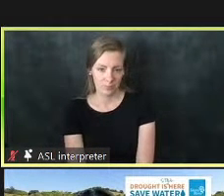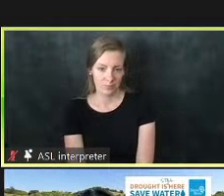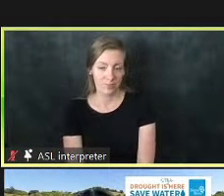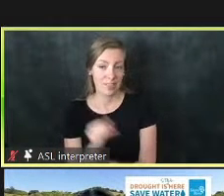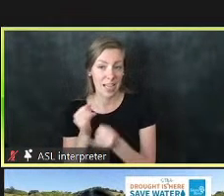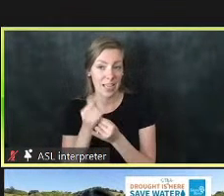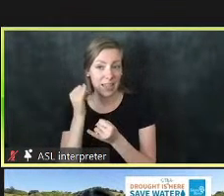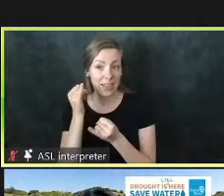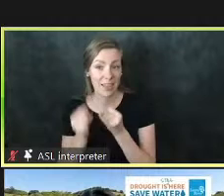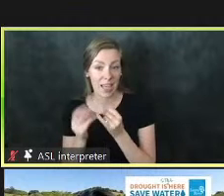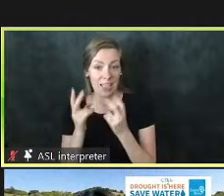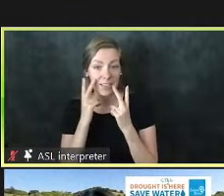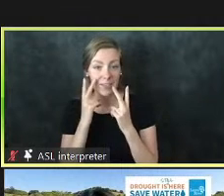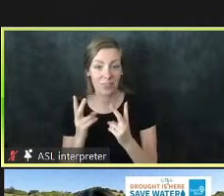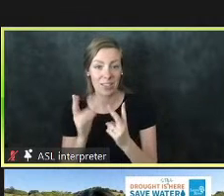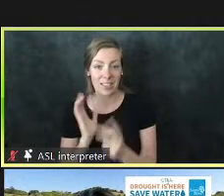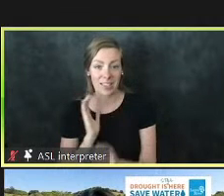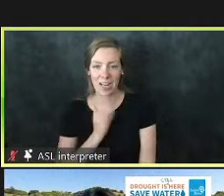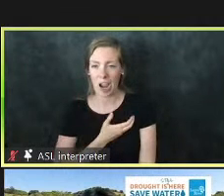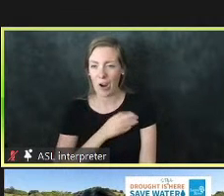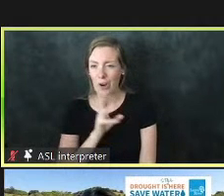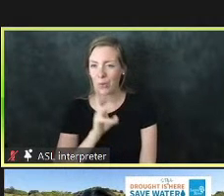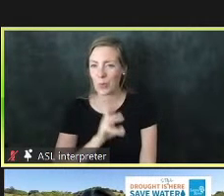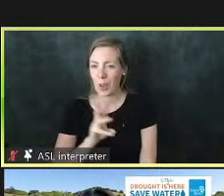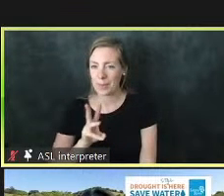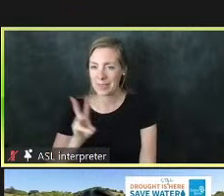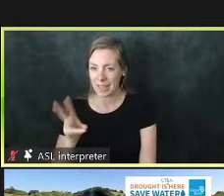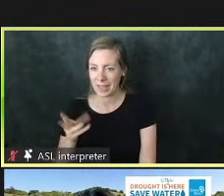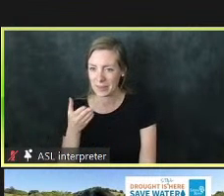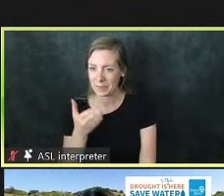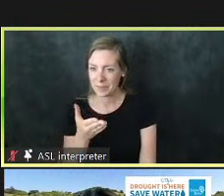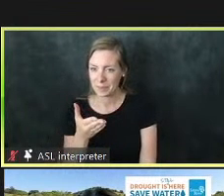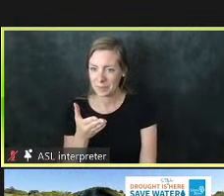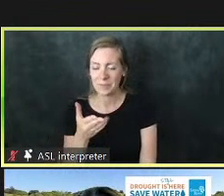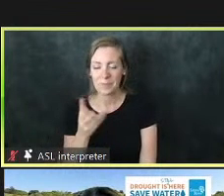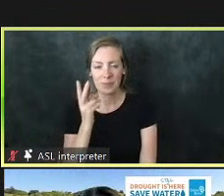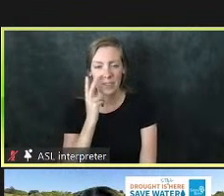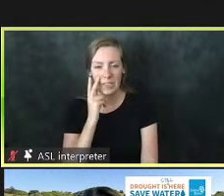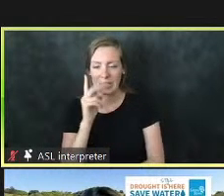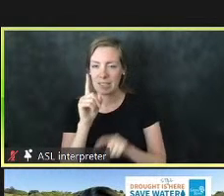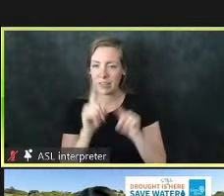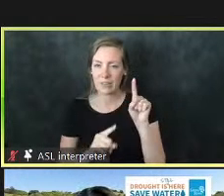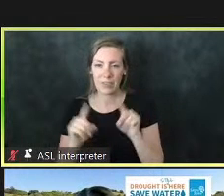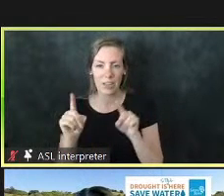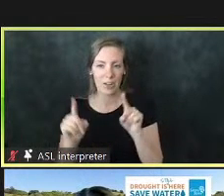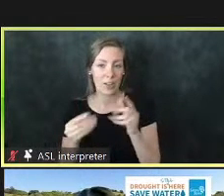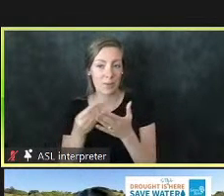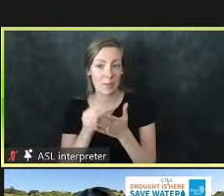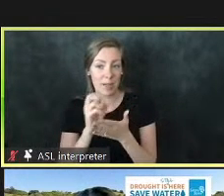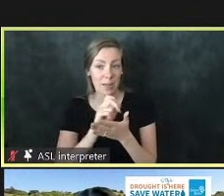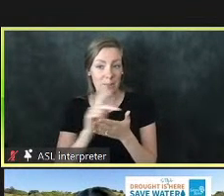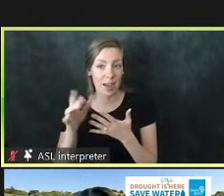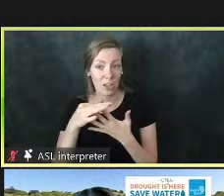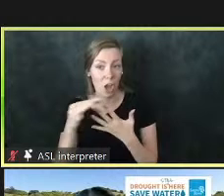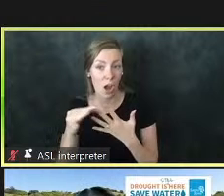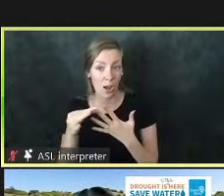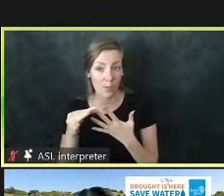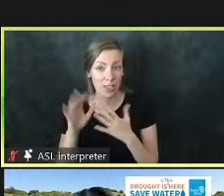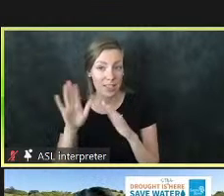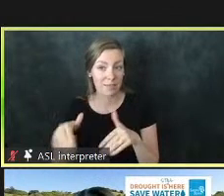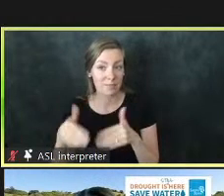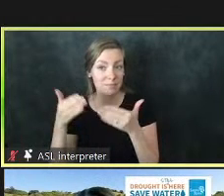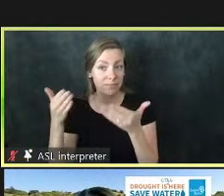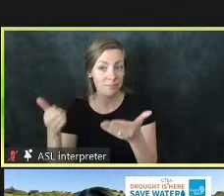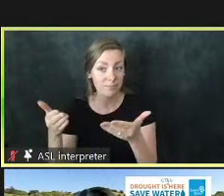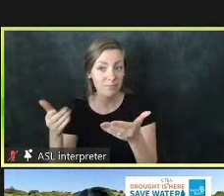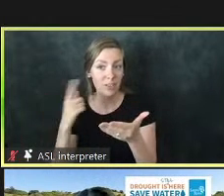last, experto para que escoja plantas que son más savingwaterpartnership.org efectivas to para see esta the región. various rebates and También incentives una de las that cosas es are mirar available los from your